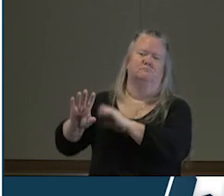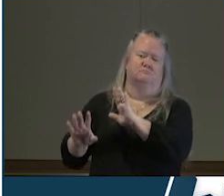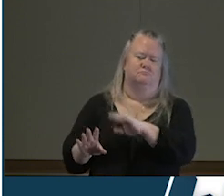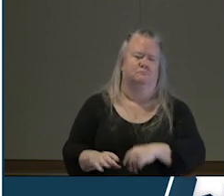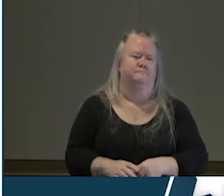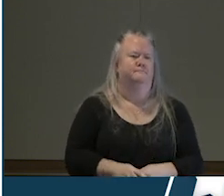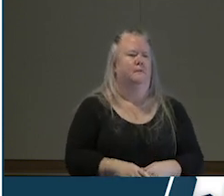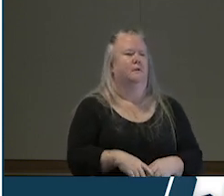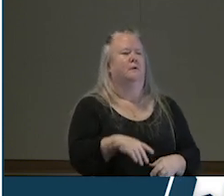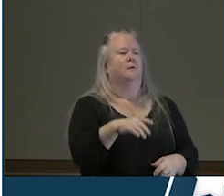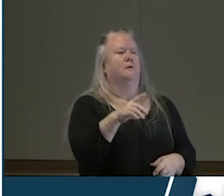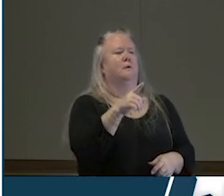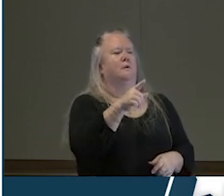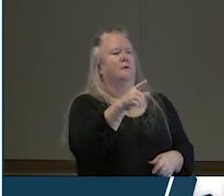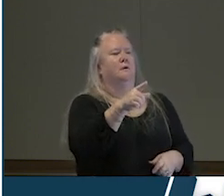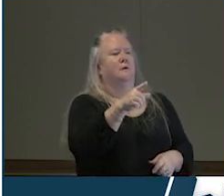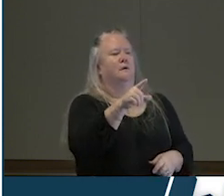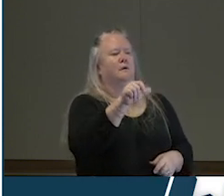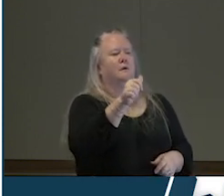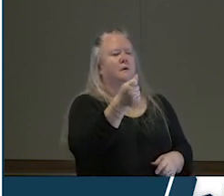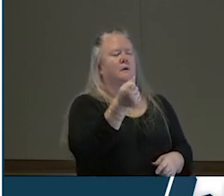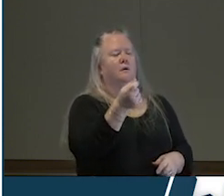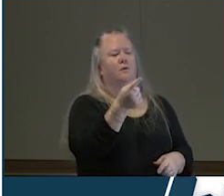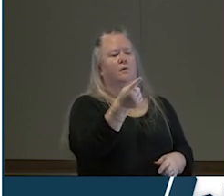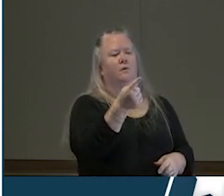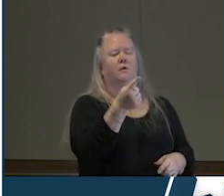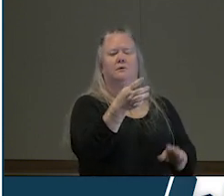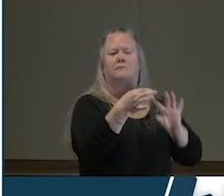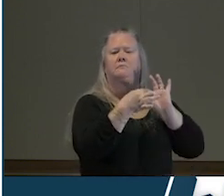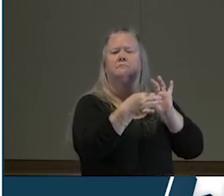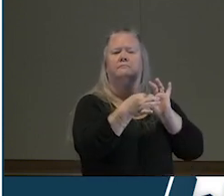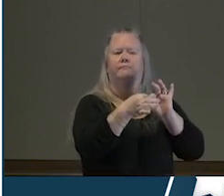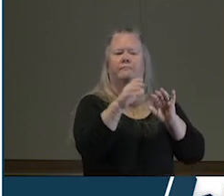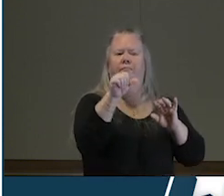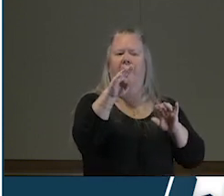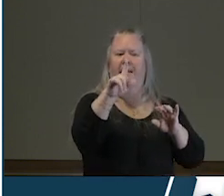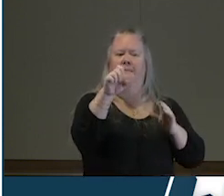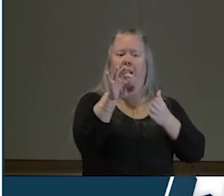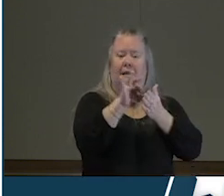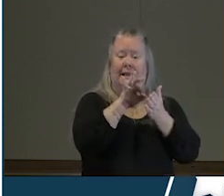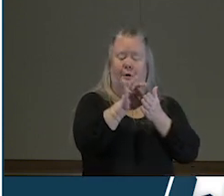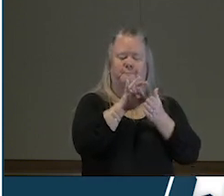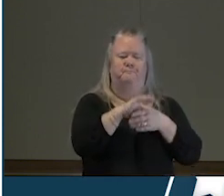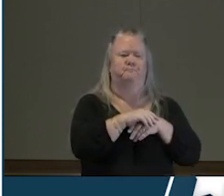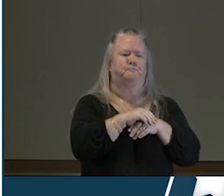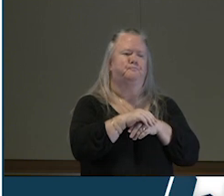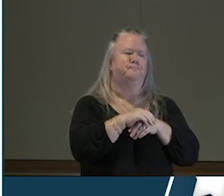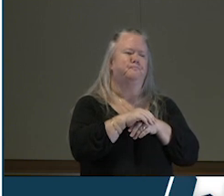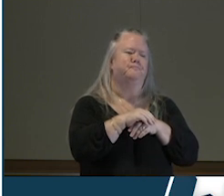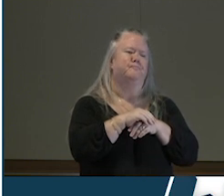question. Yeah. Yes. This is about the able account. Sure. Okay,